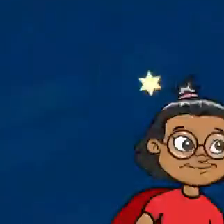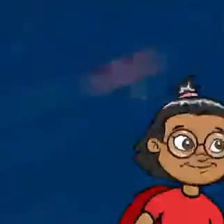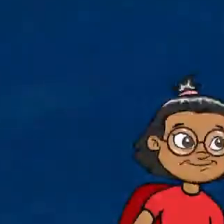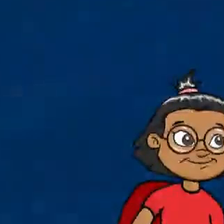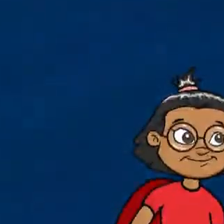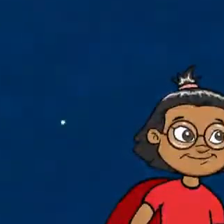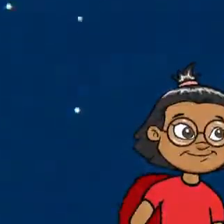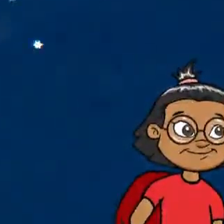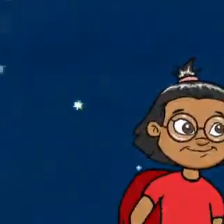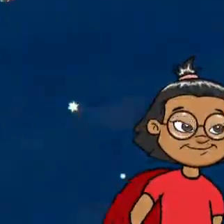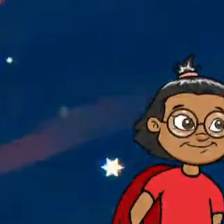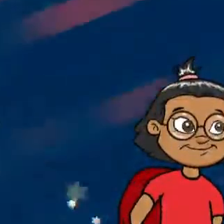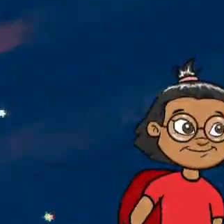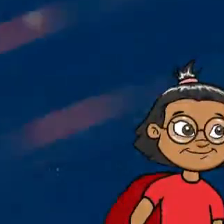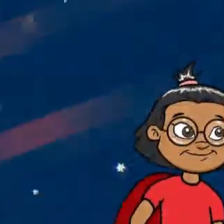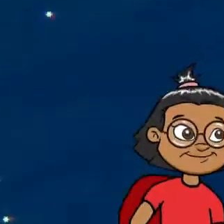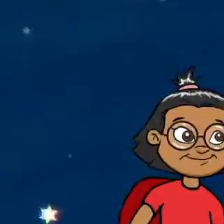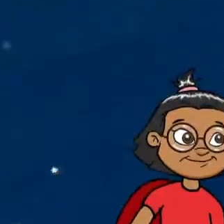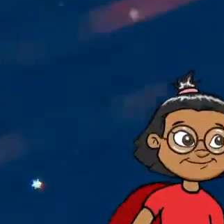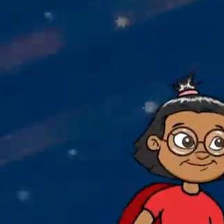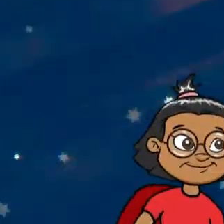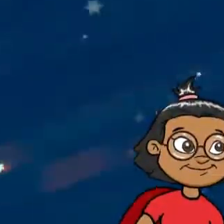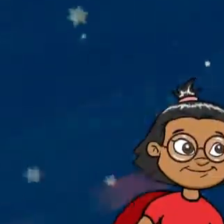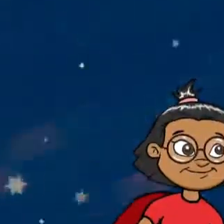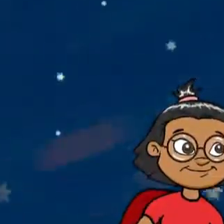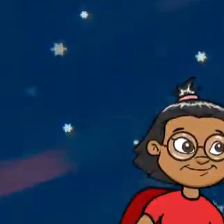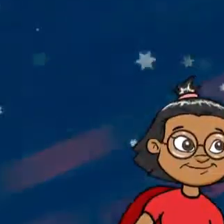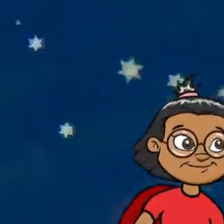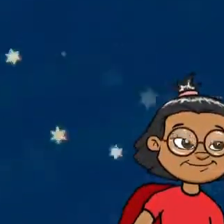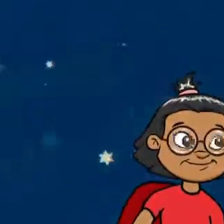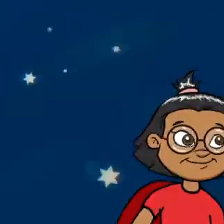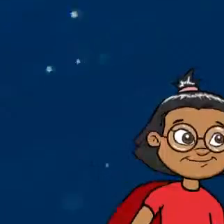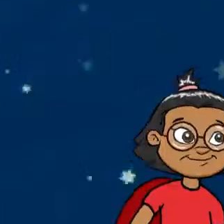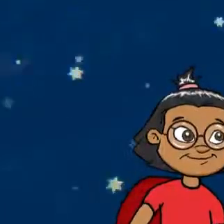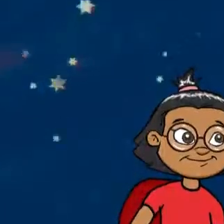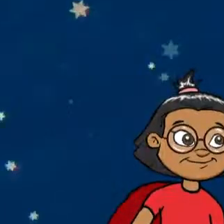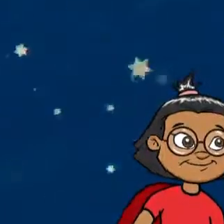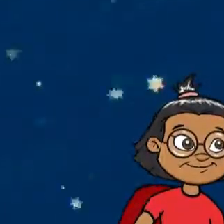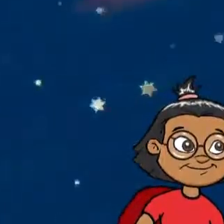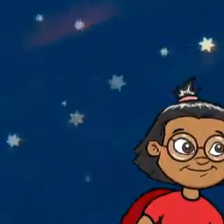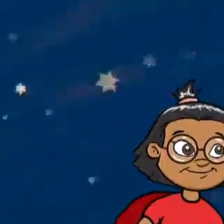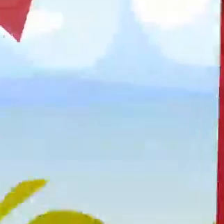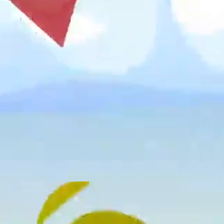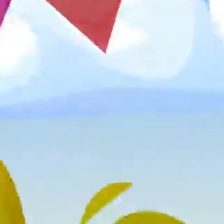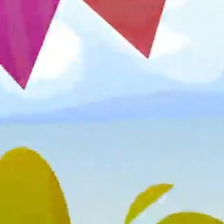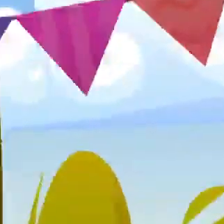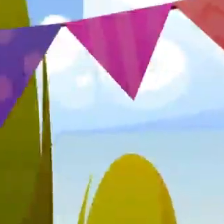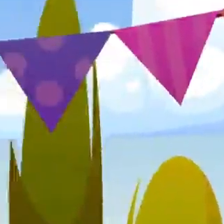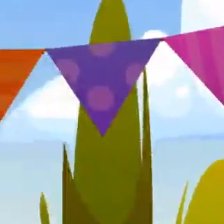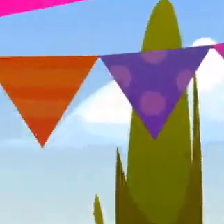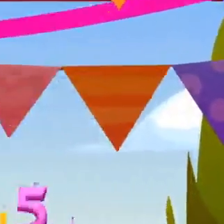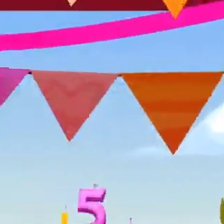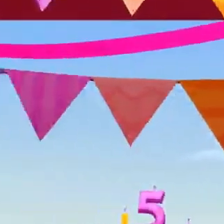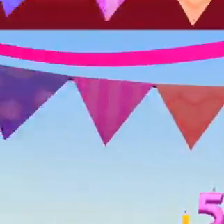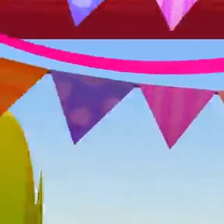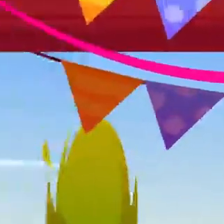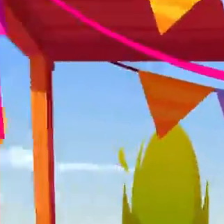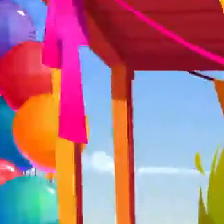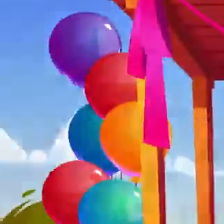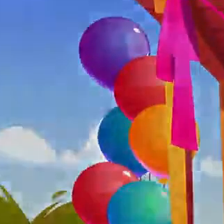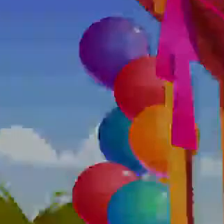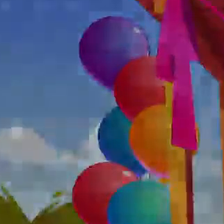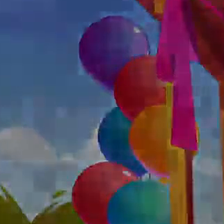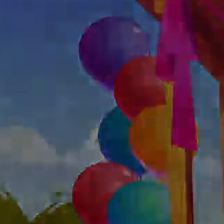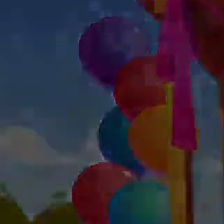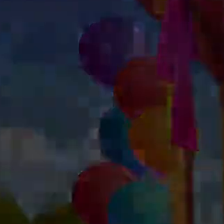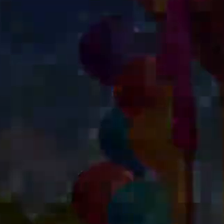people. With less people around us for the virus to jump to, he eventually goes away. Is that why Lucy couldn't have a big